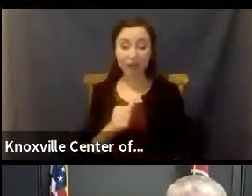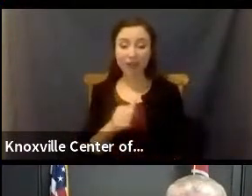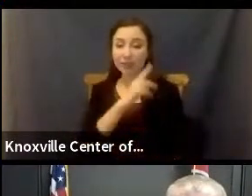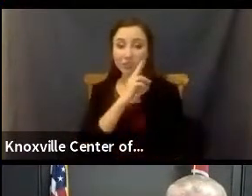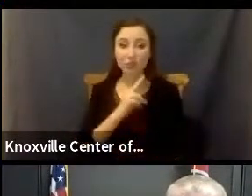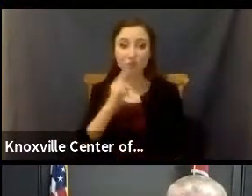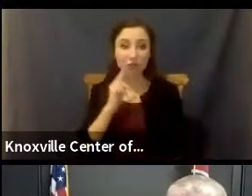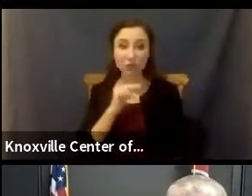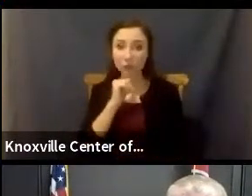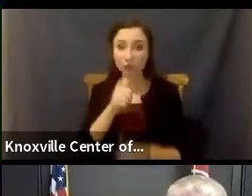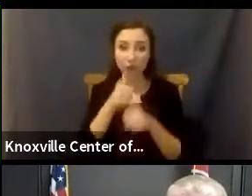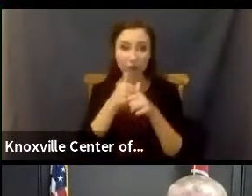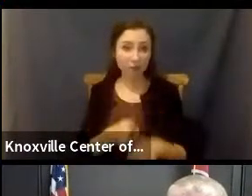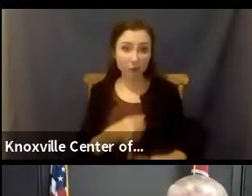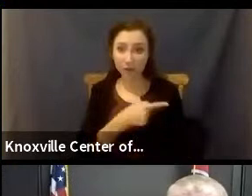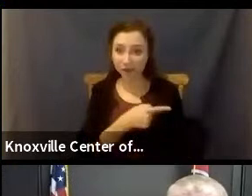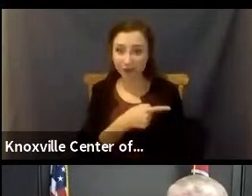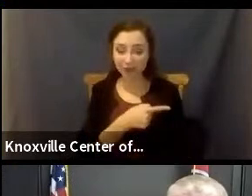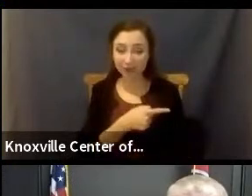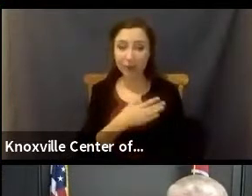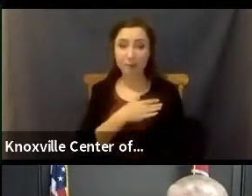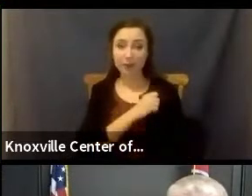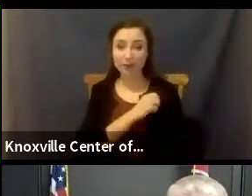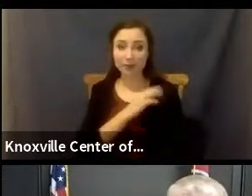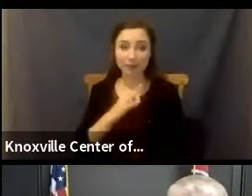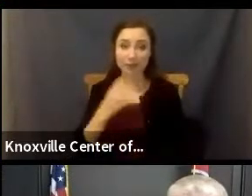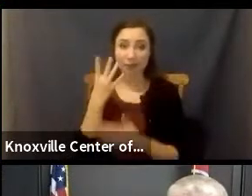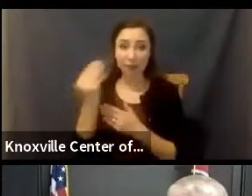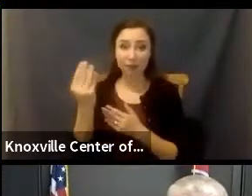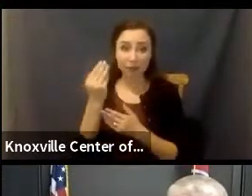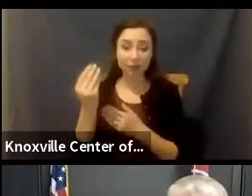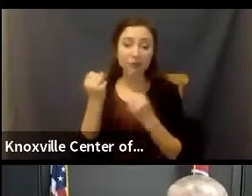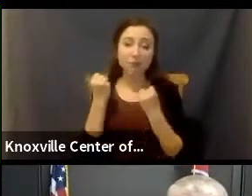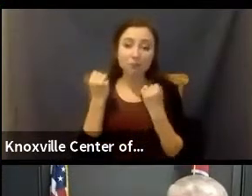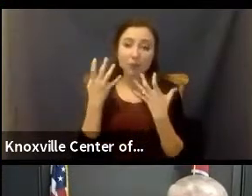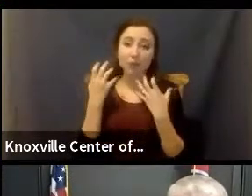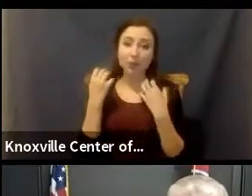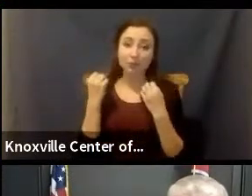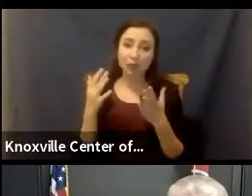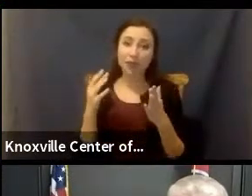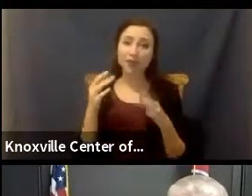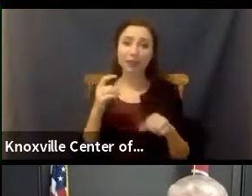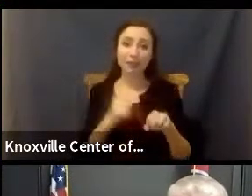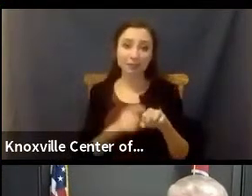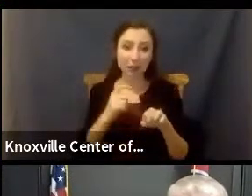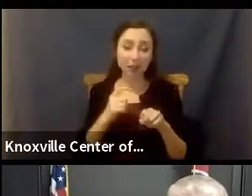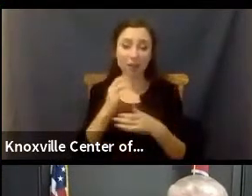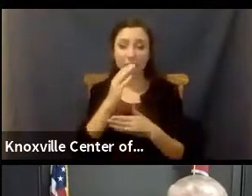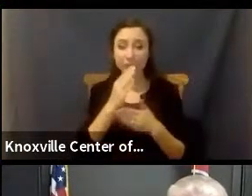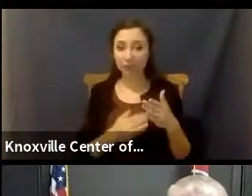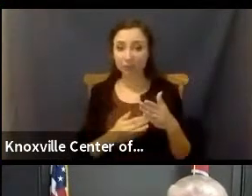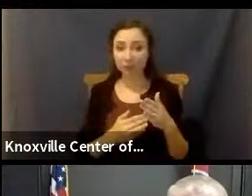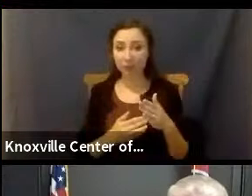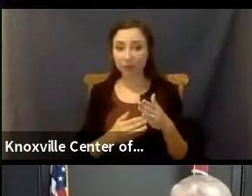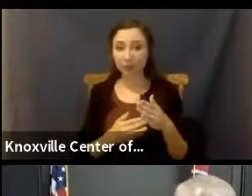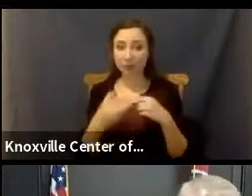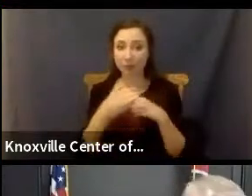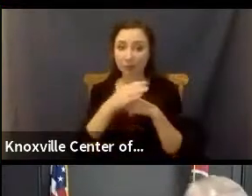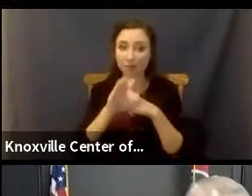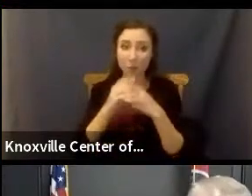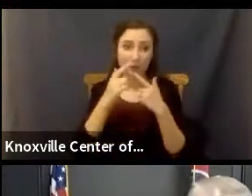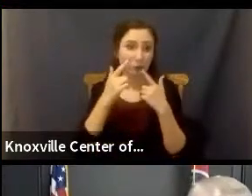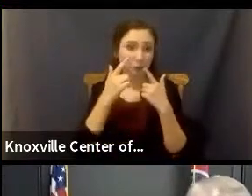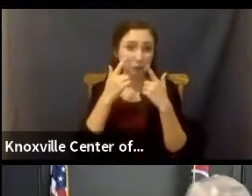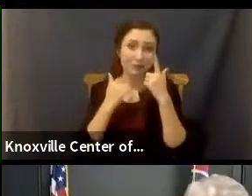that are not complying with this. And my staff have been out there multiple times. And some of them have been forced to